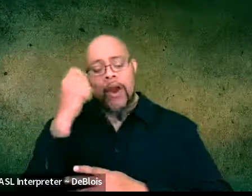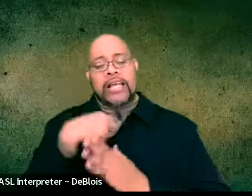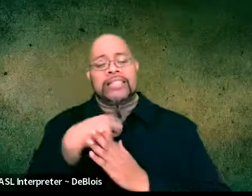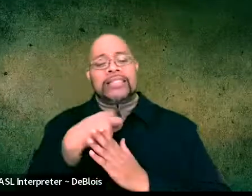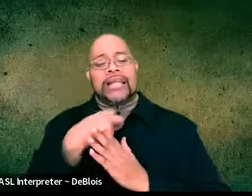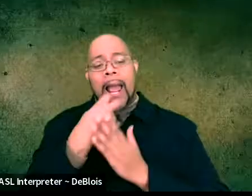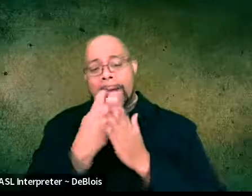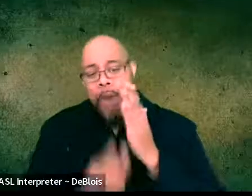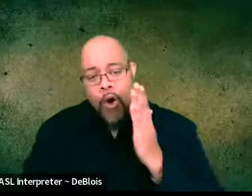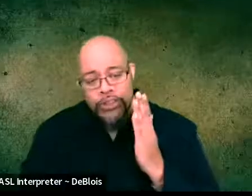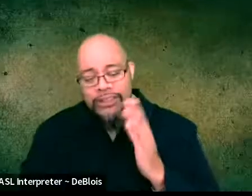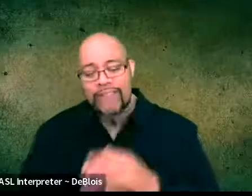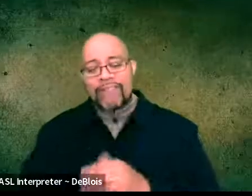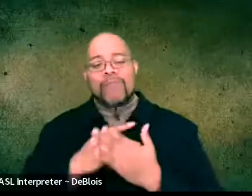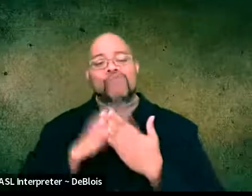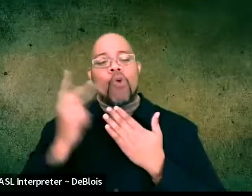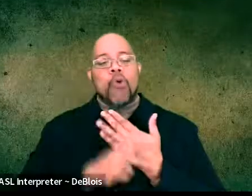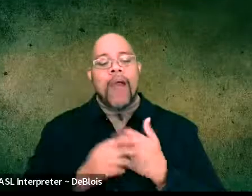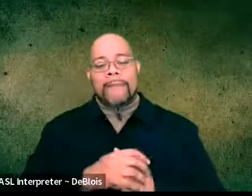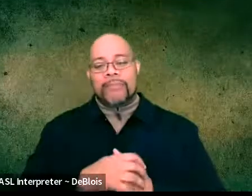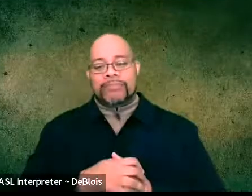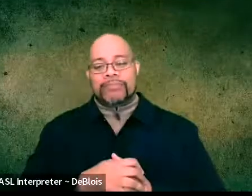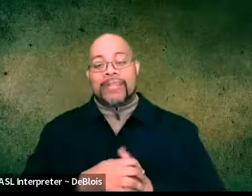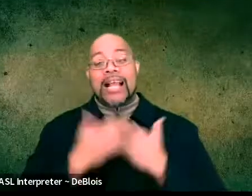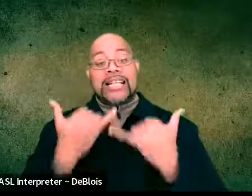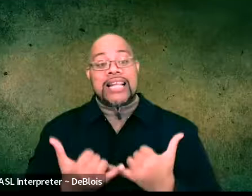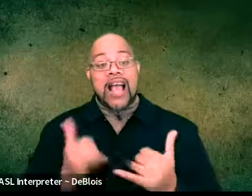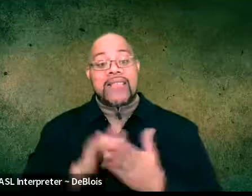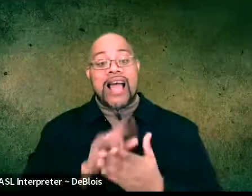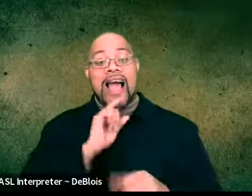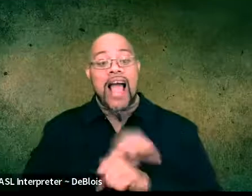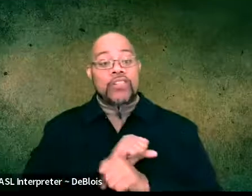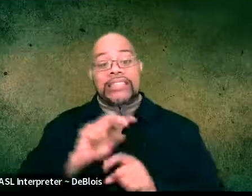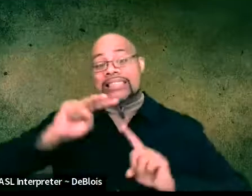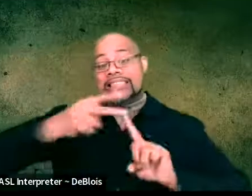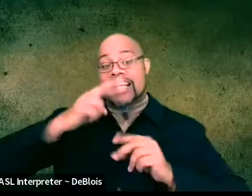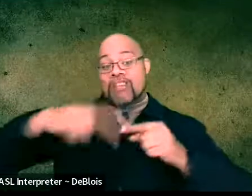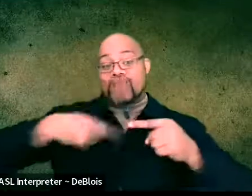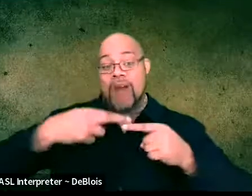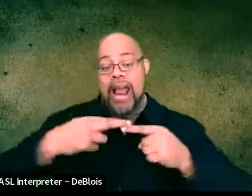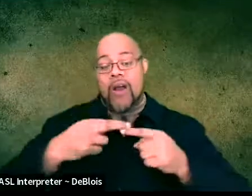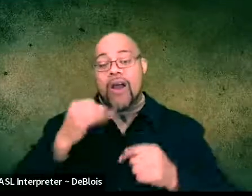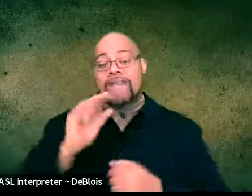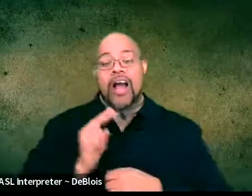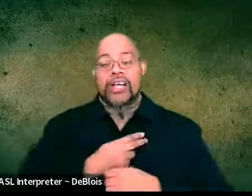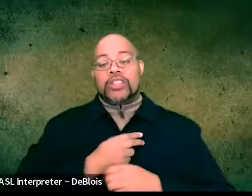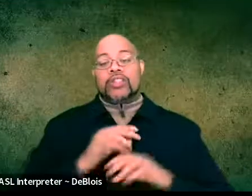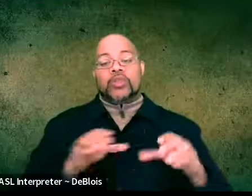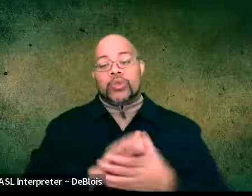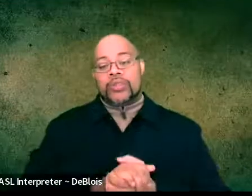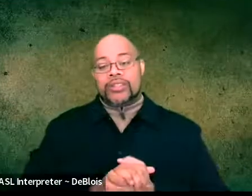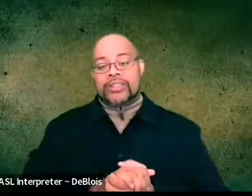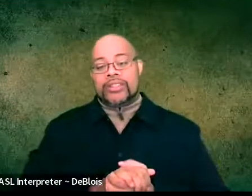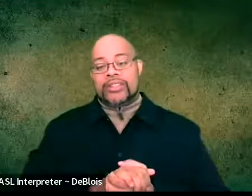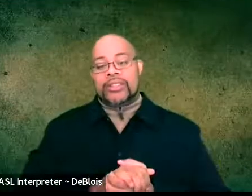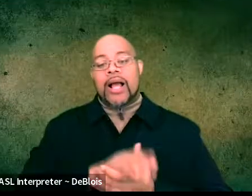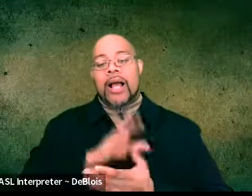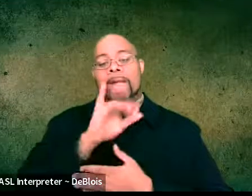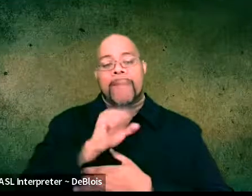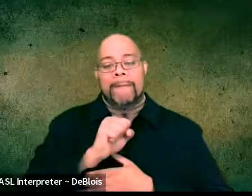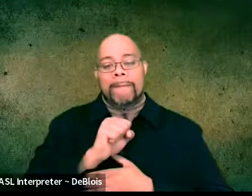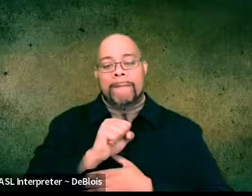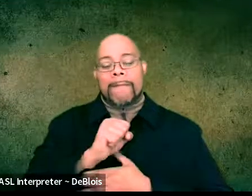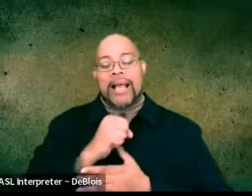immersive program. Now, this is actually the second round, though, of us doing BIMS kind